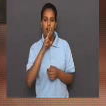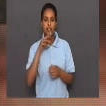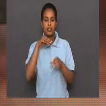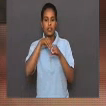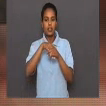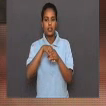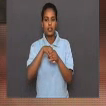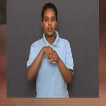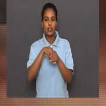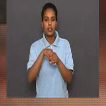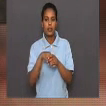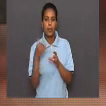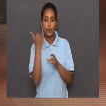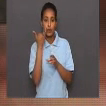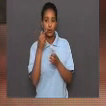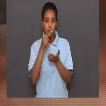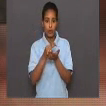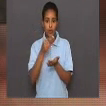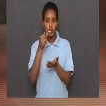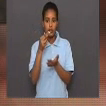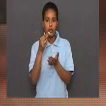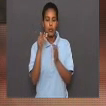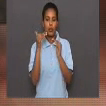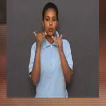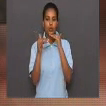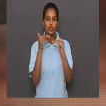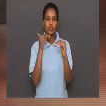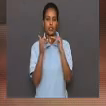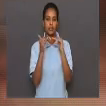in stoichiometric proportions.